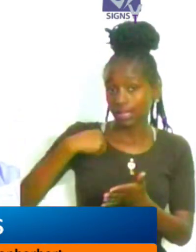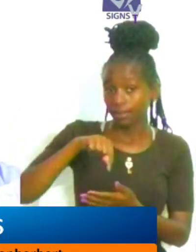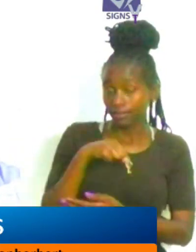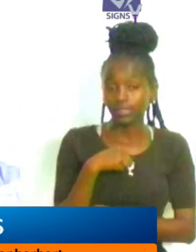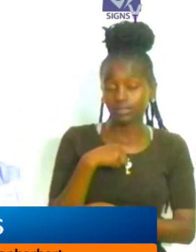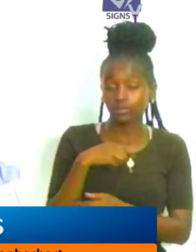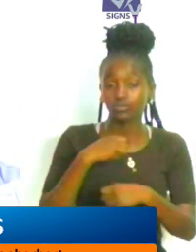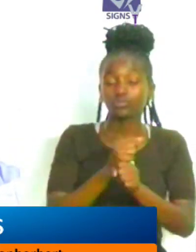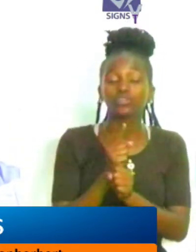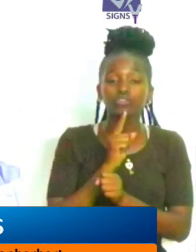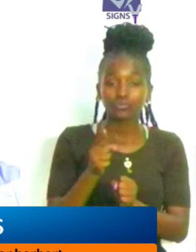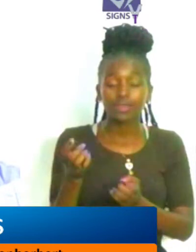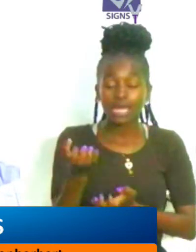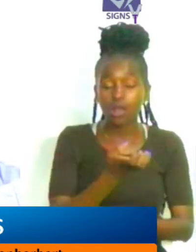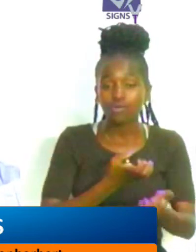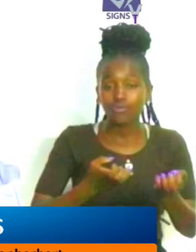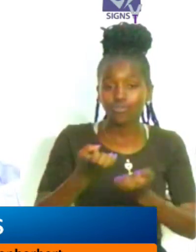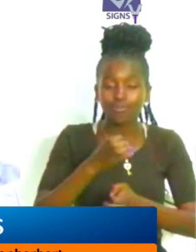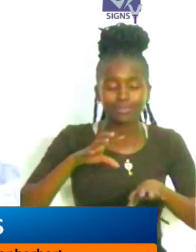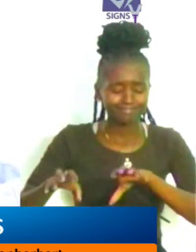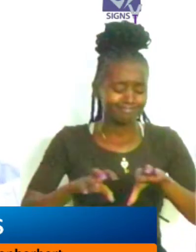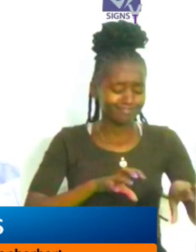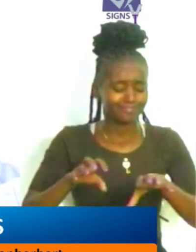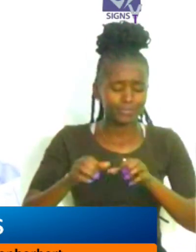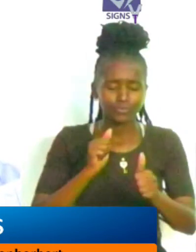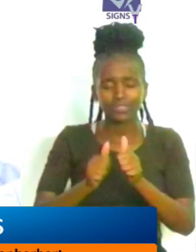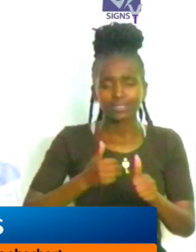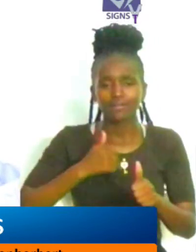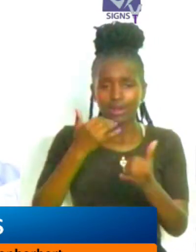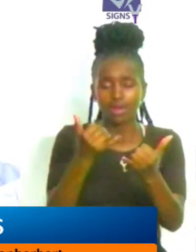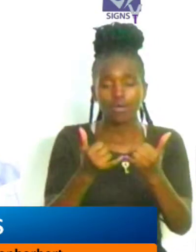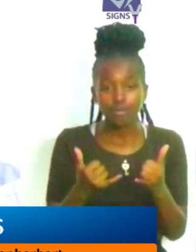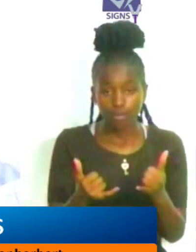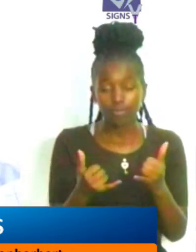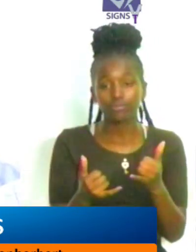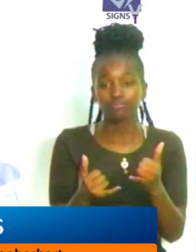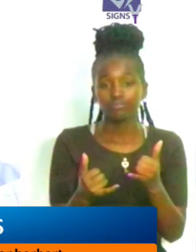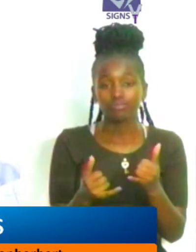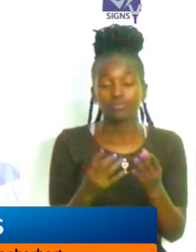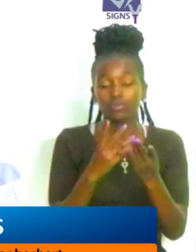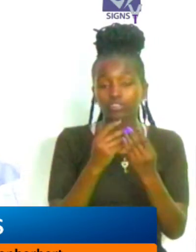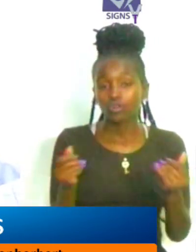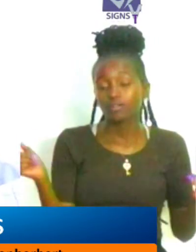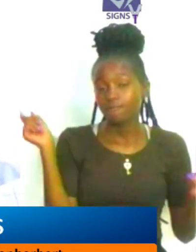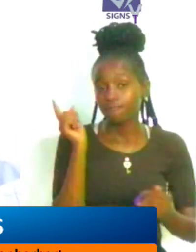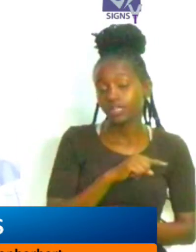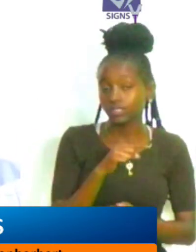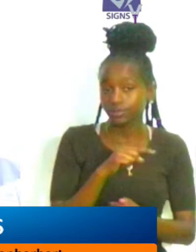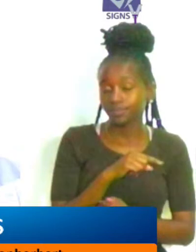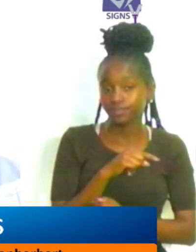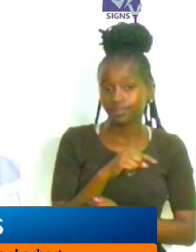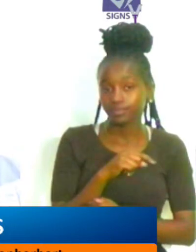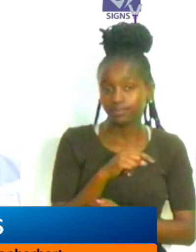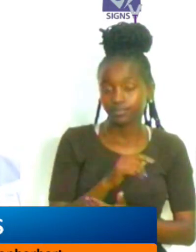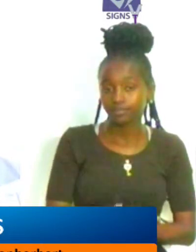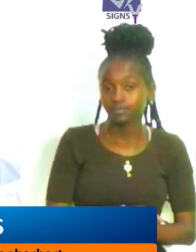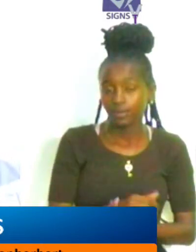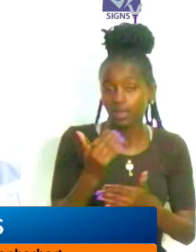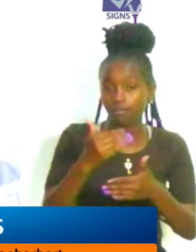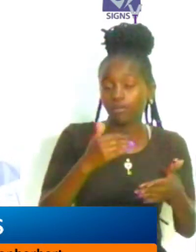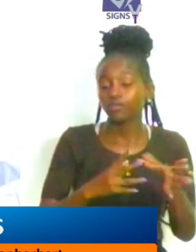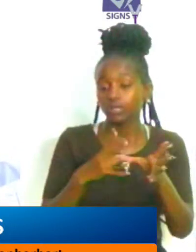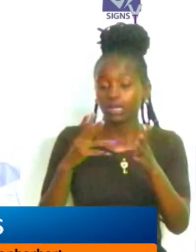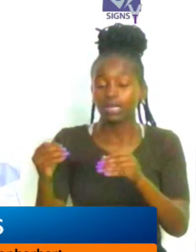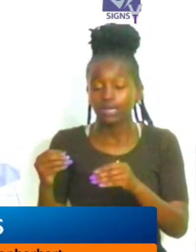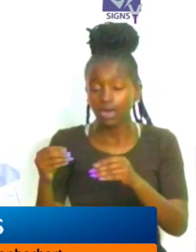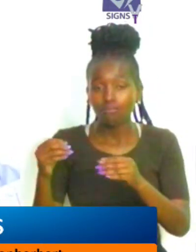that economic strain that we're all feeling can be removed. And I was talking to the economists as